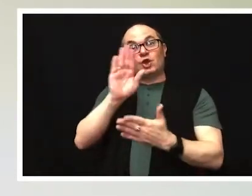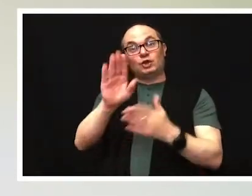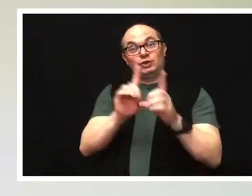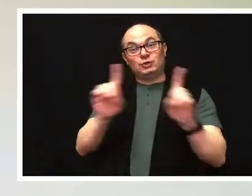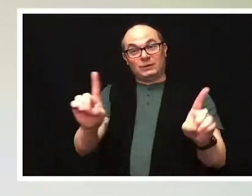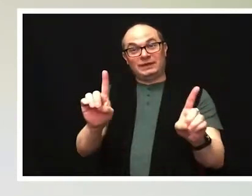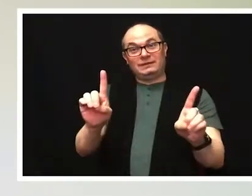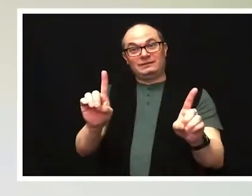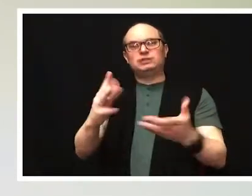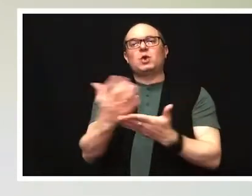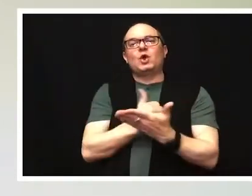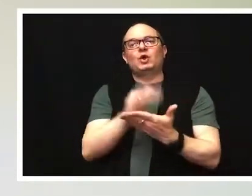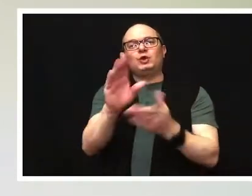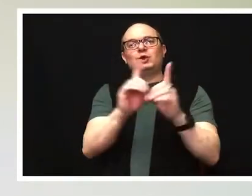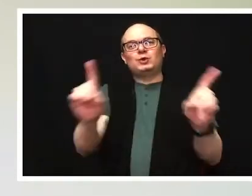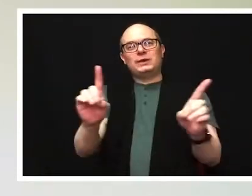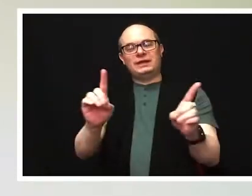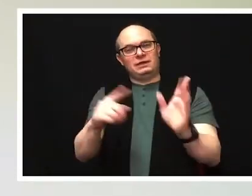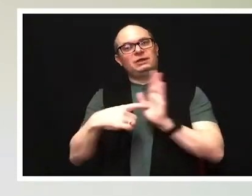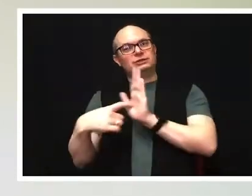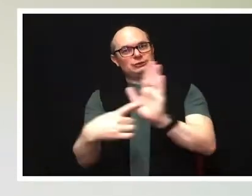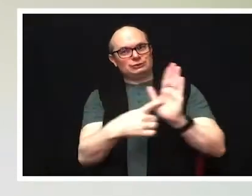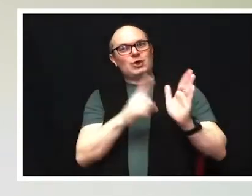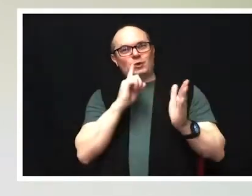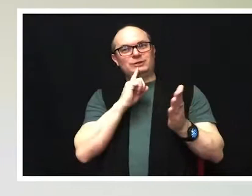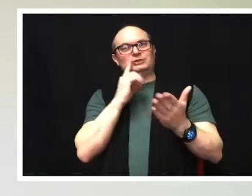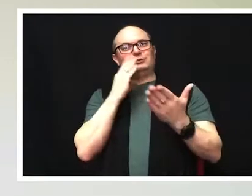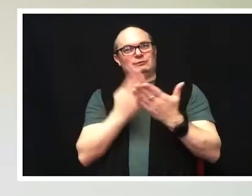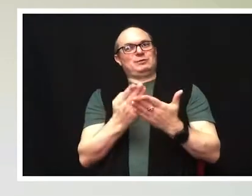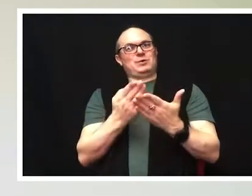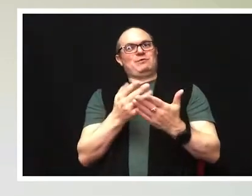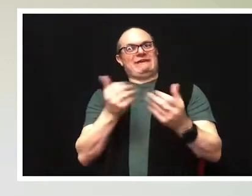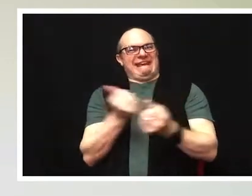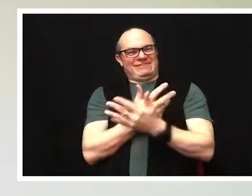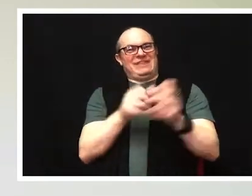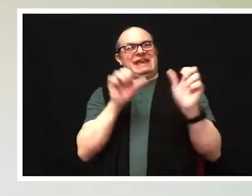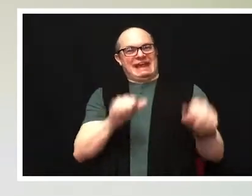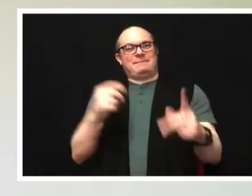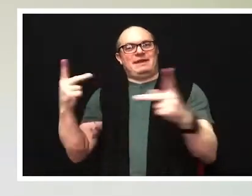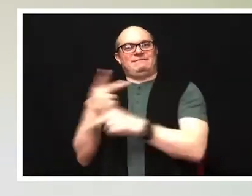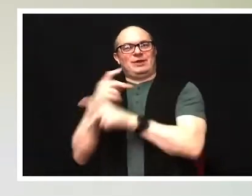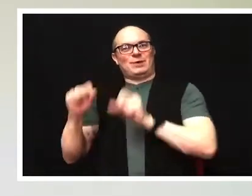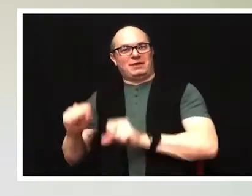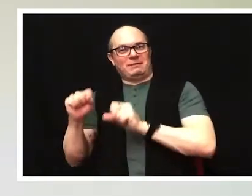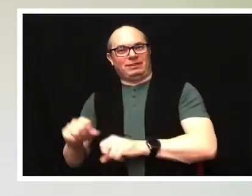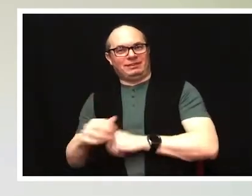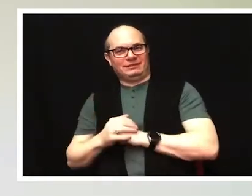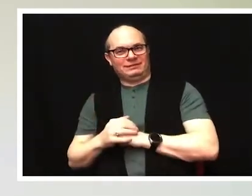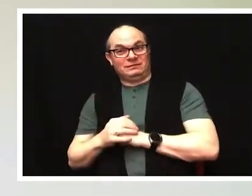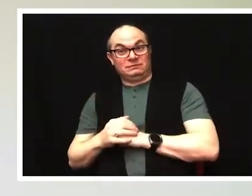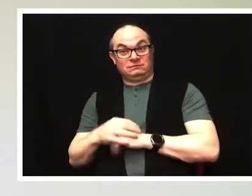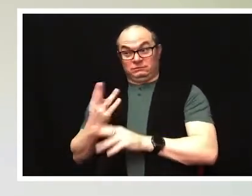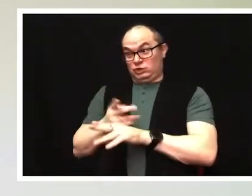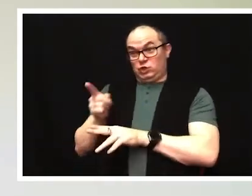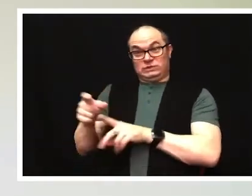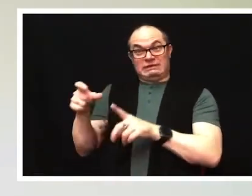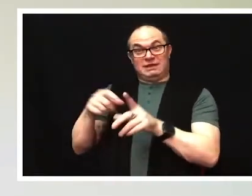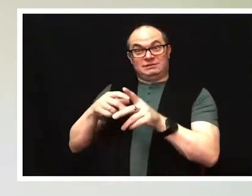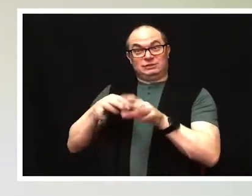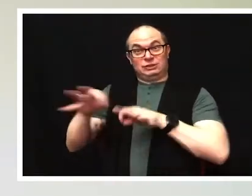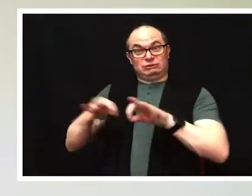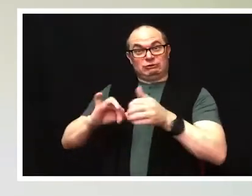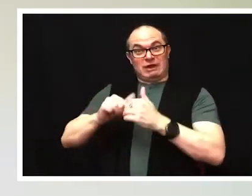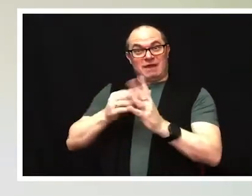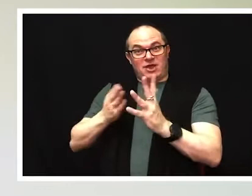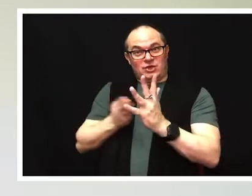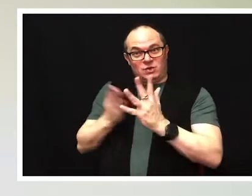proves that you have lived by the concept of everything being figure-outable. Now, you may not have used this term to describe how